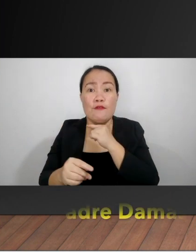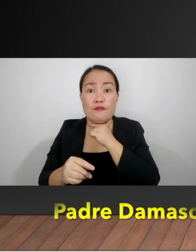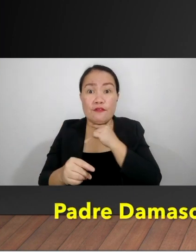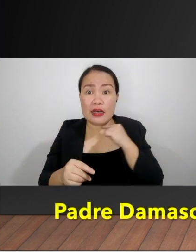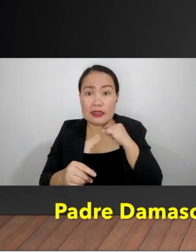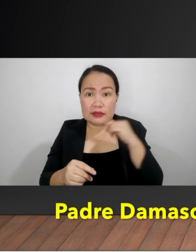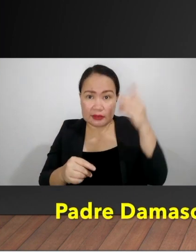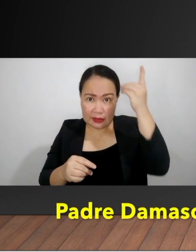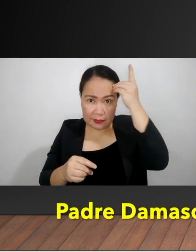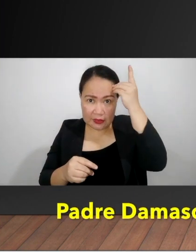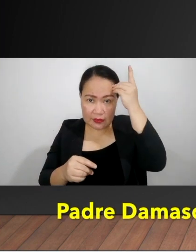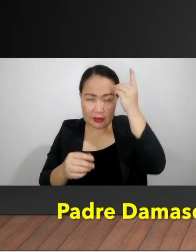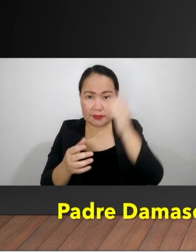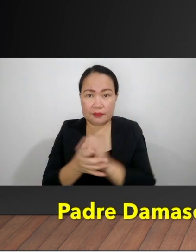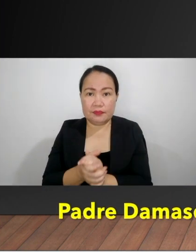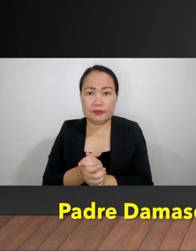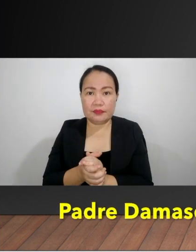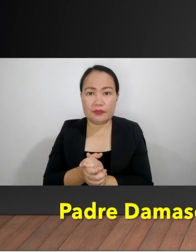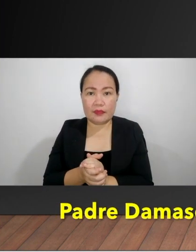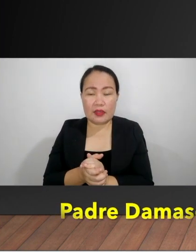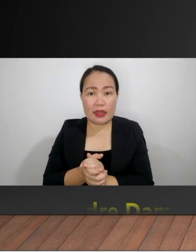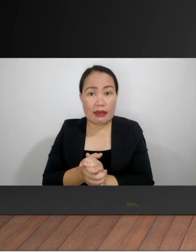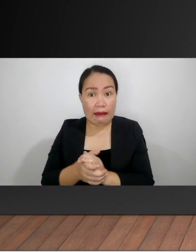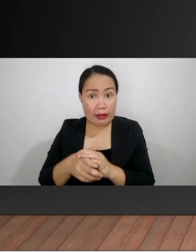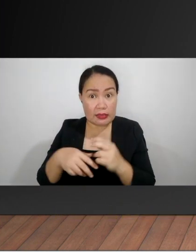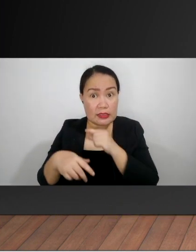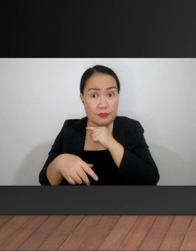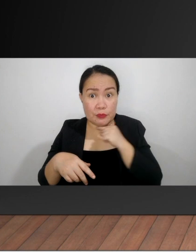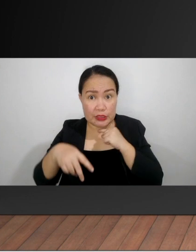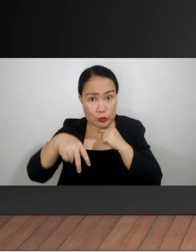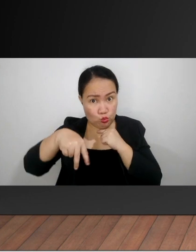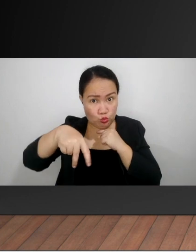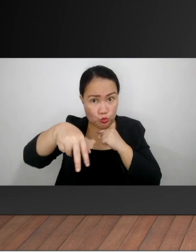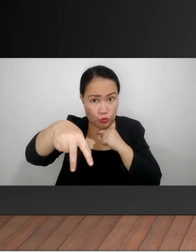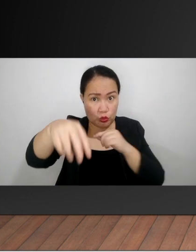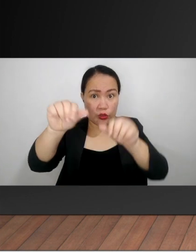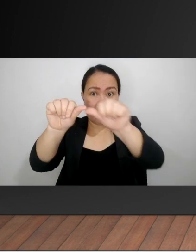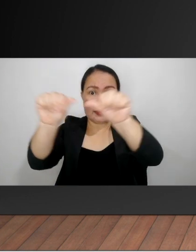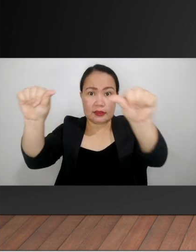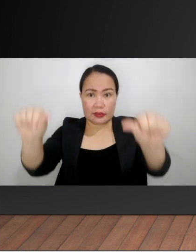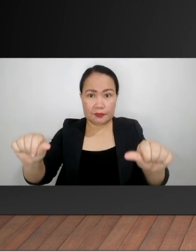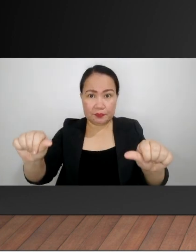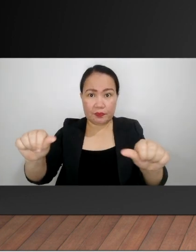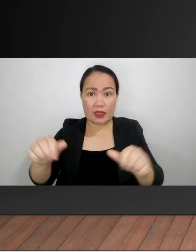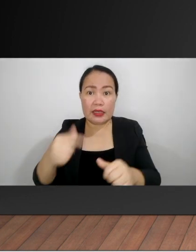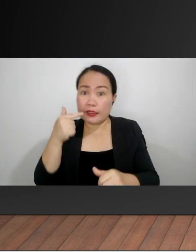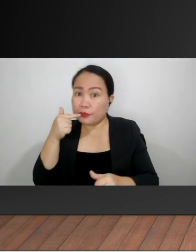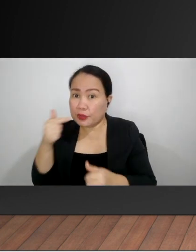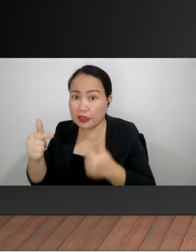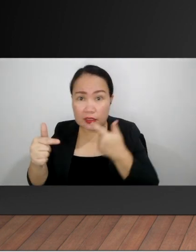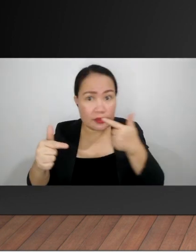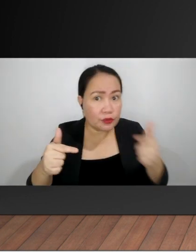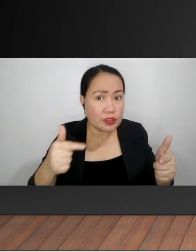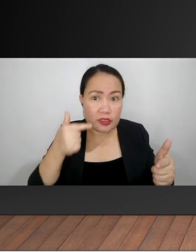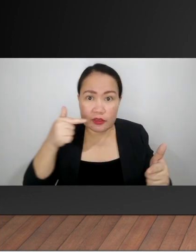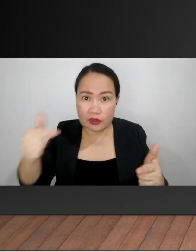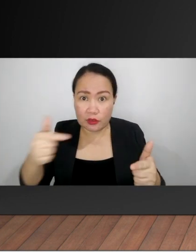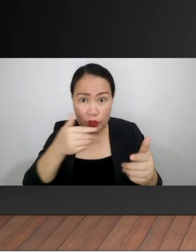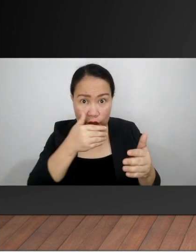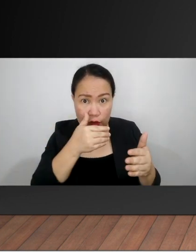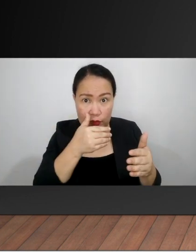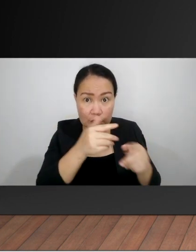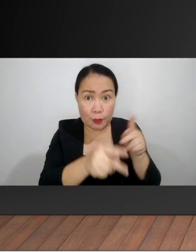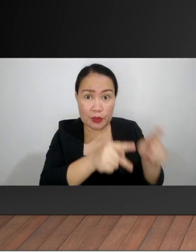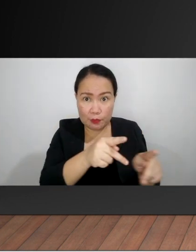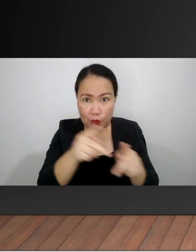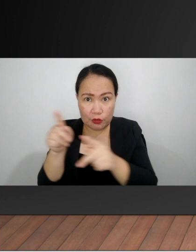none other than Padre Damaso. As the priest walked to the altar, he greeted the people close